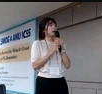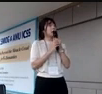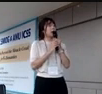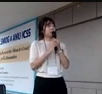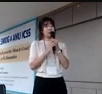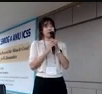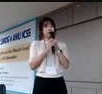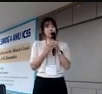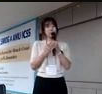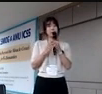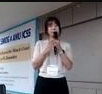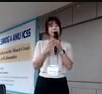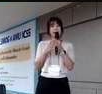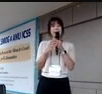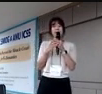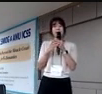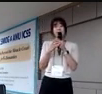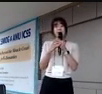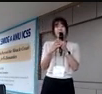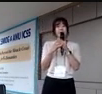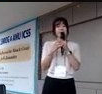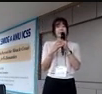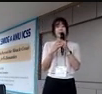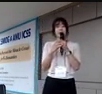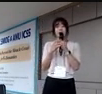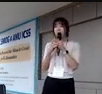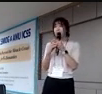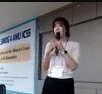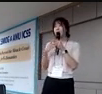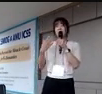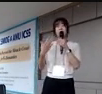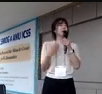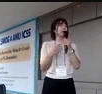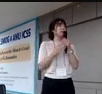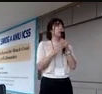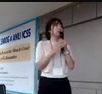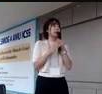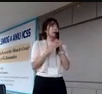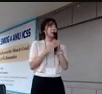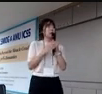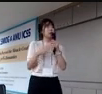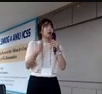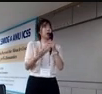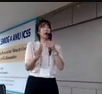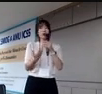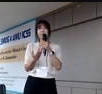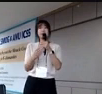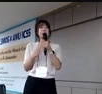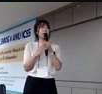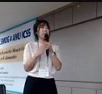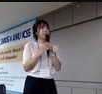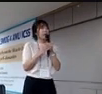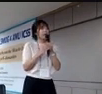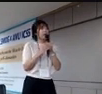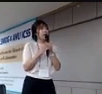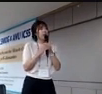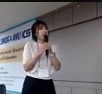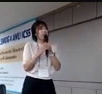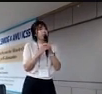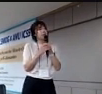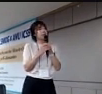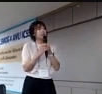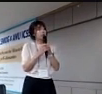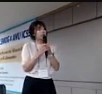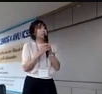is supported by the evidence from Fenlon et al. And Shembri, who look at British Sign Language, a corpus study. And they